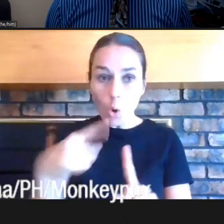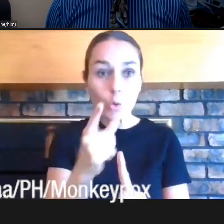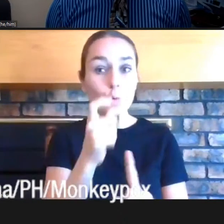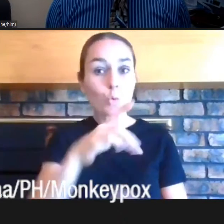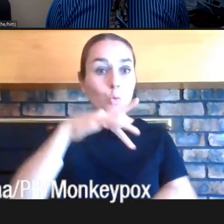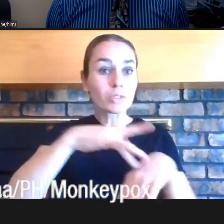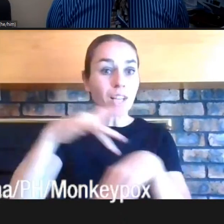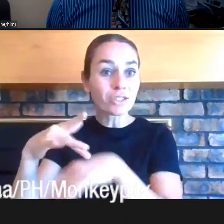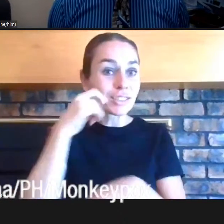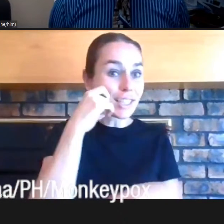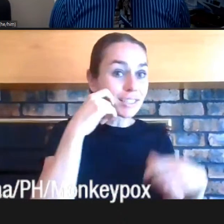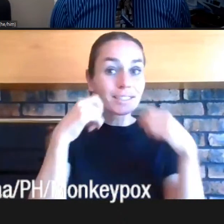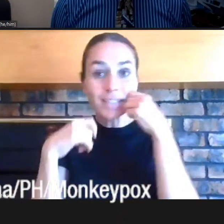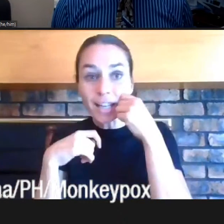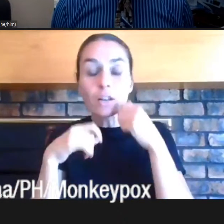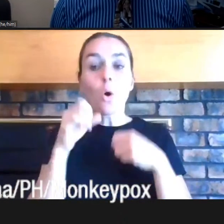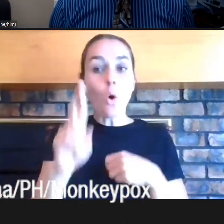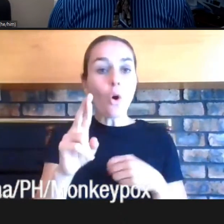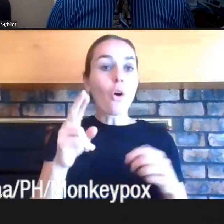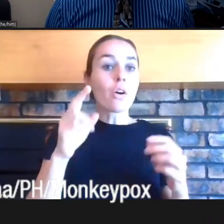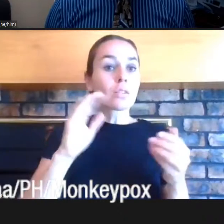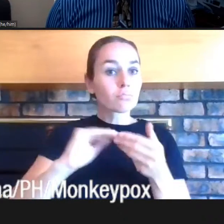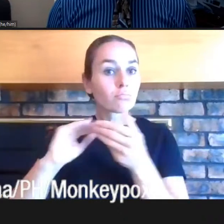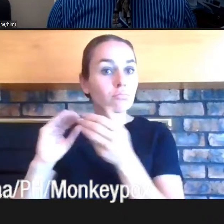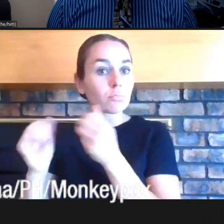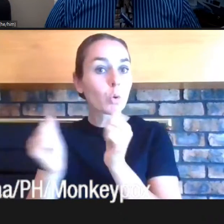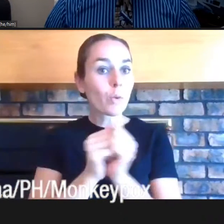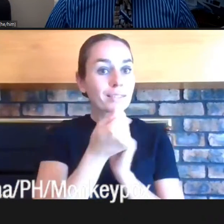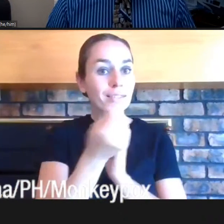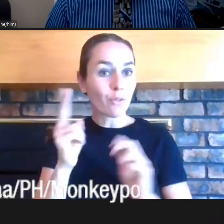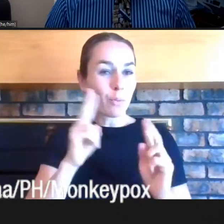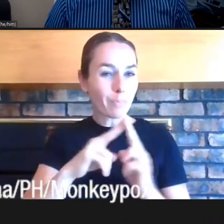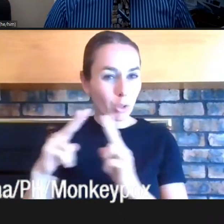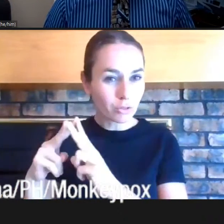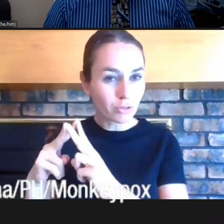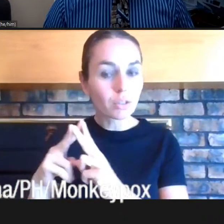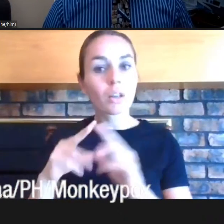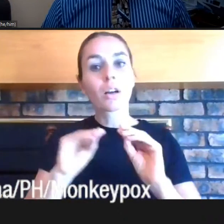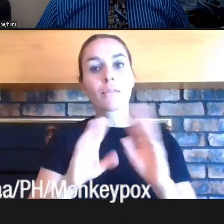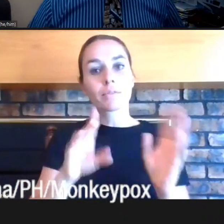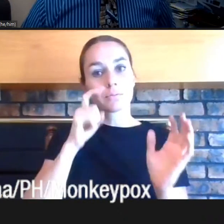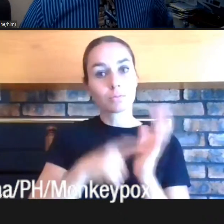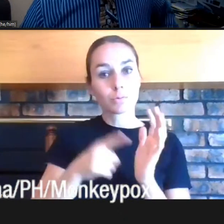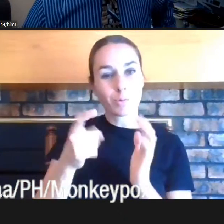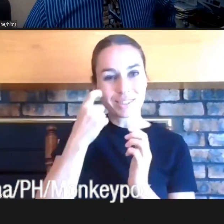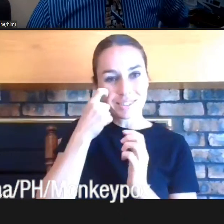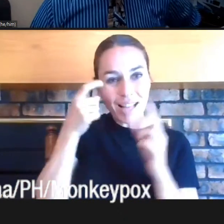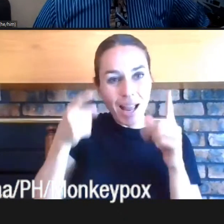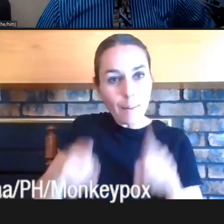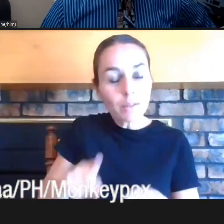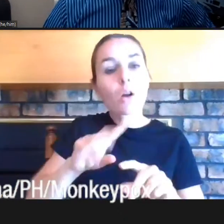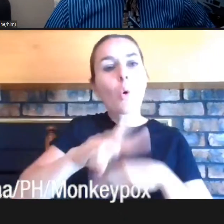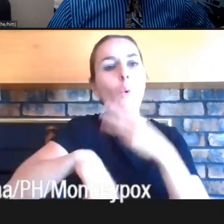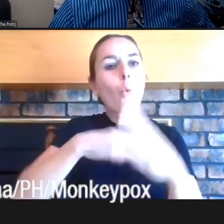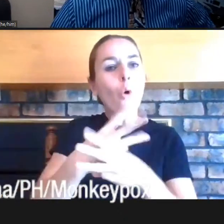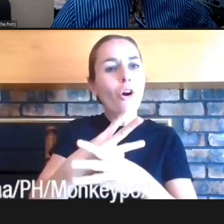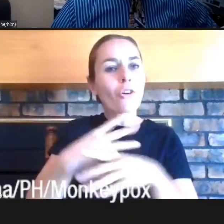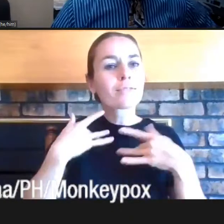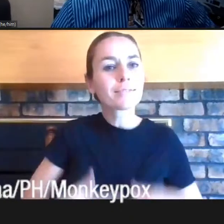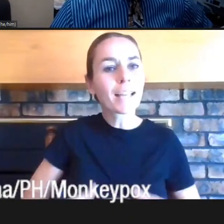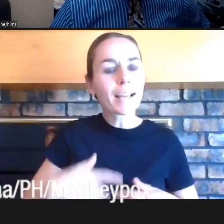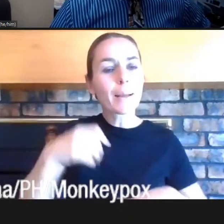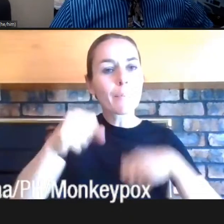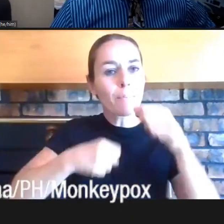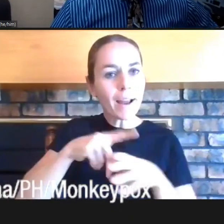or having sex with multiple partners. Look at the World Naked Bike Ride that just happened. In fact, there are many gay,